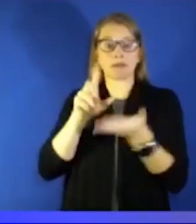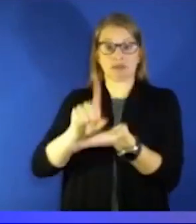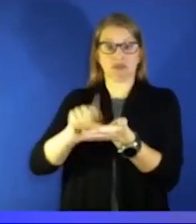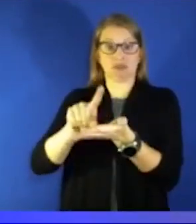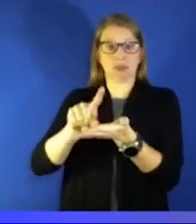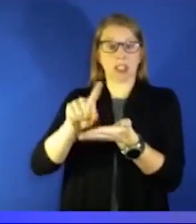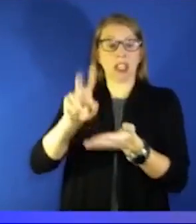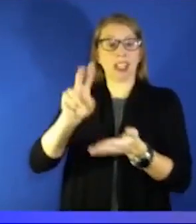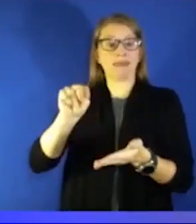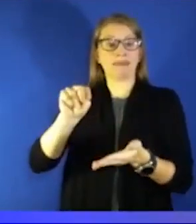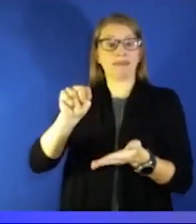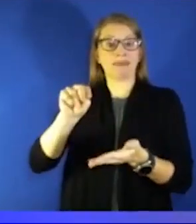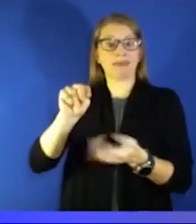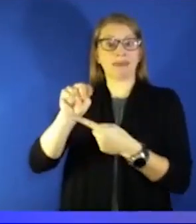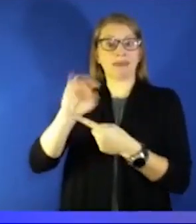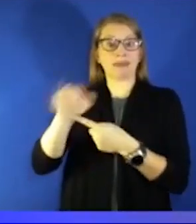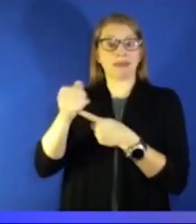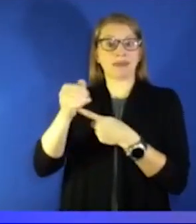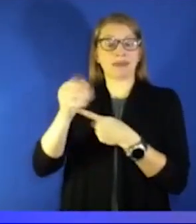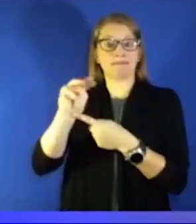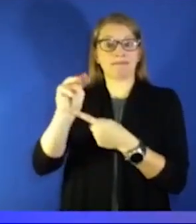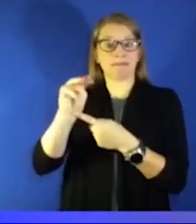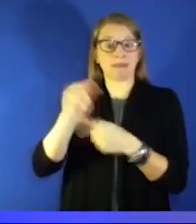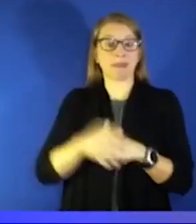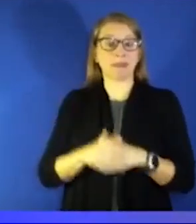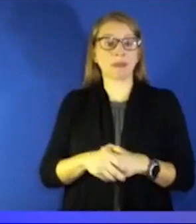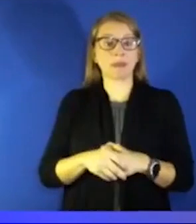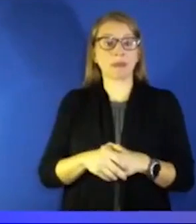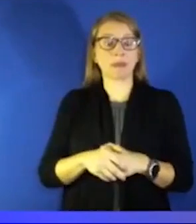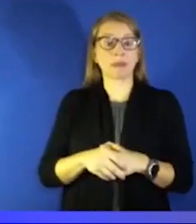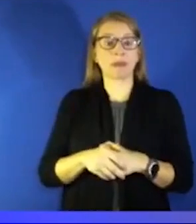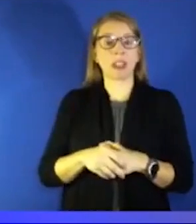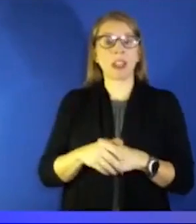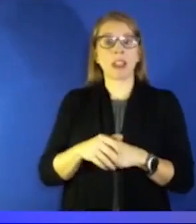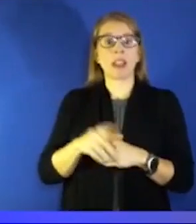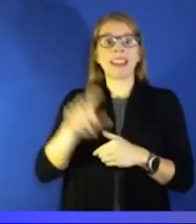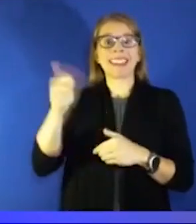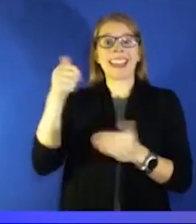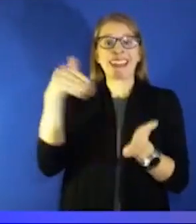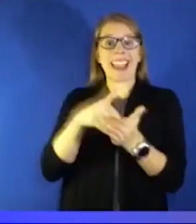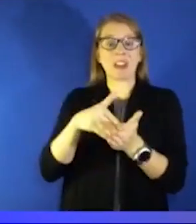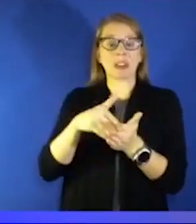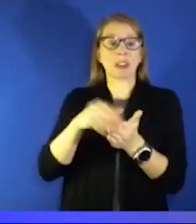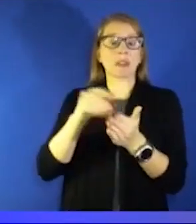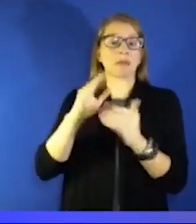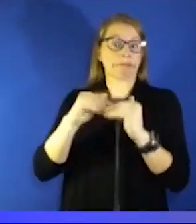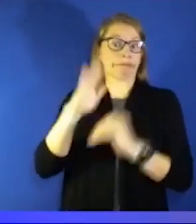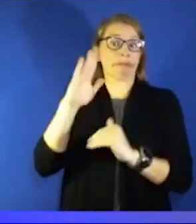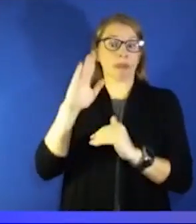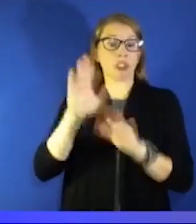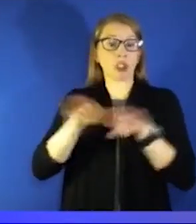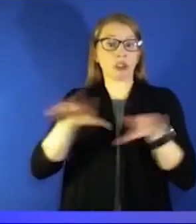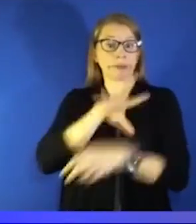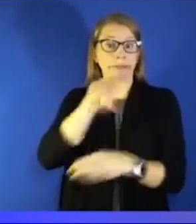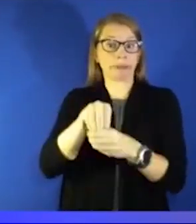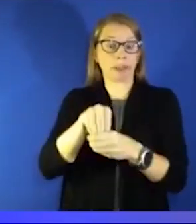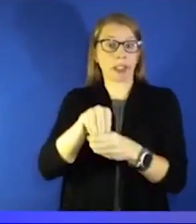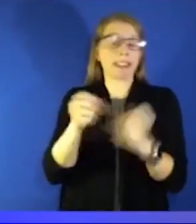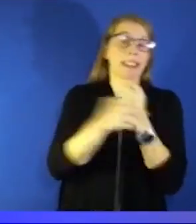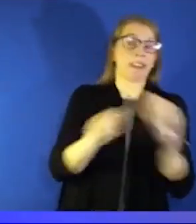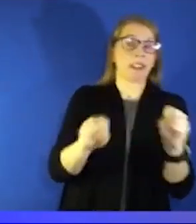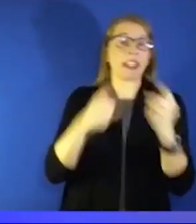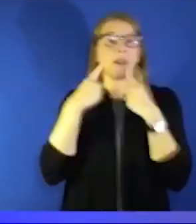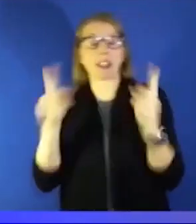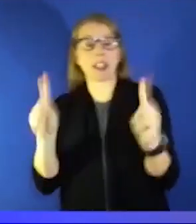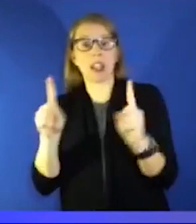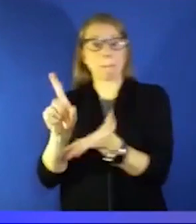surprises there, with tens of thousands of children enrolled, and we'll know something about the safety and efficacy of the vaccine when that gets published, and